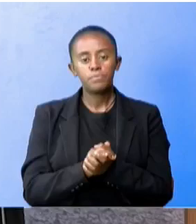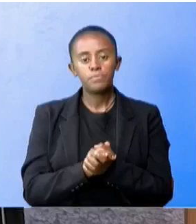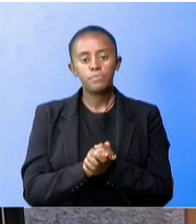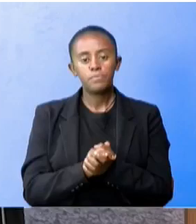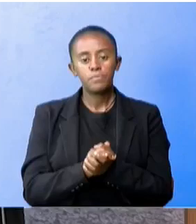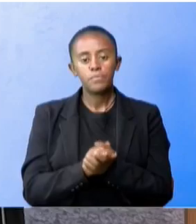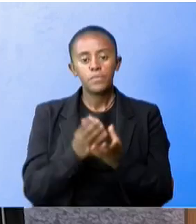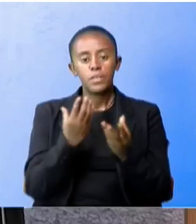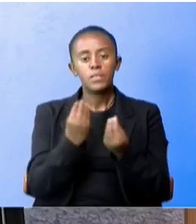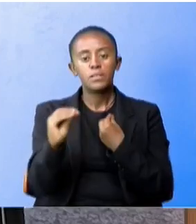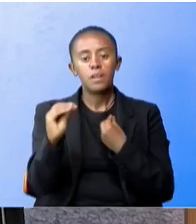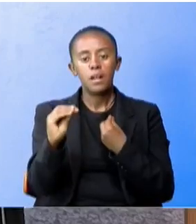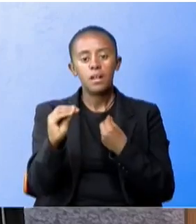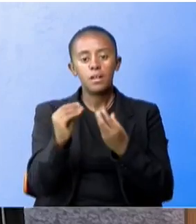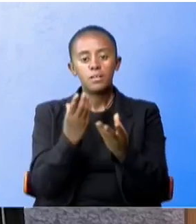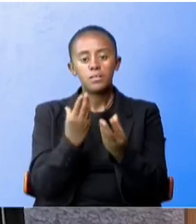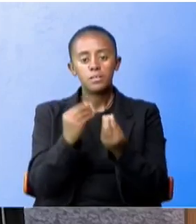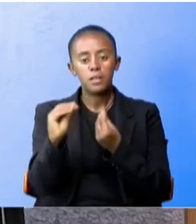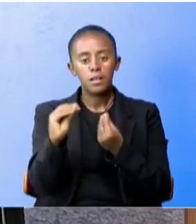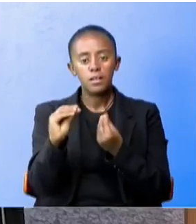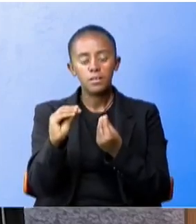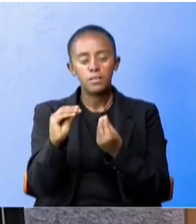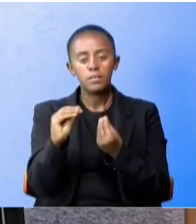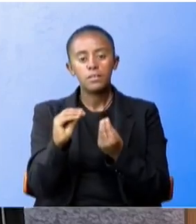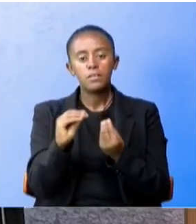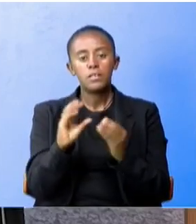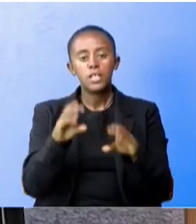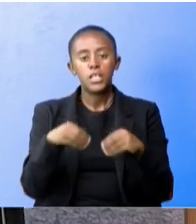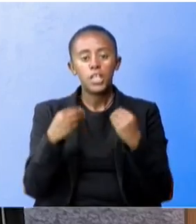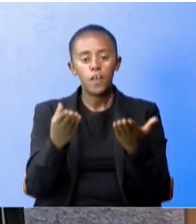buy, sell, give,